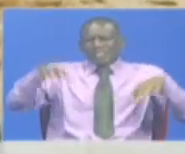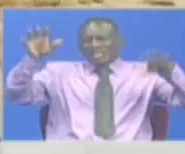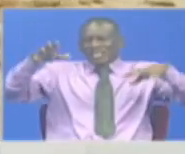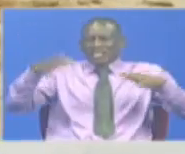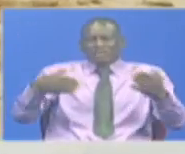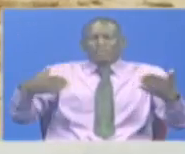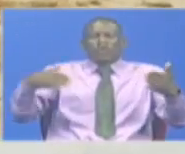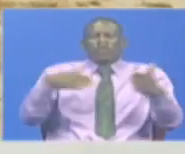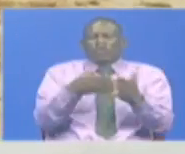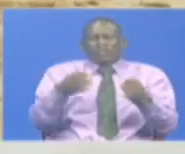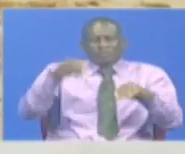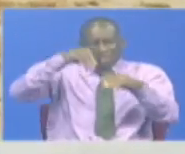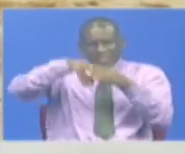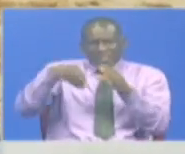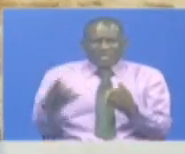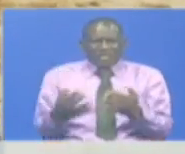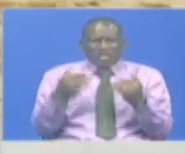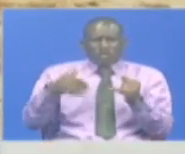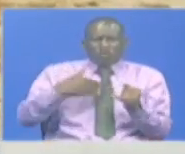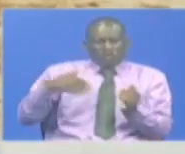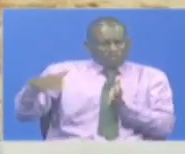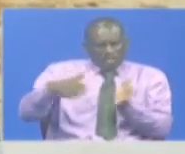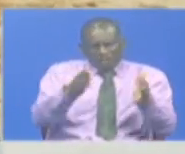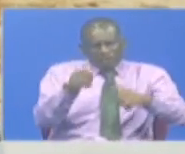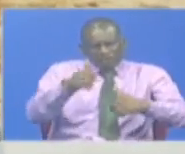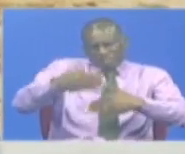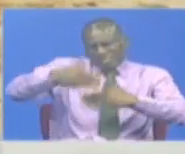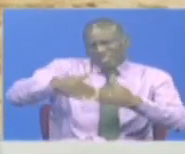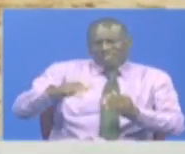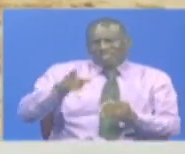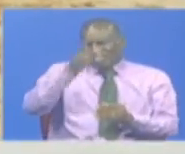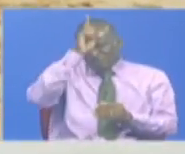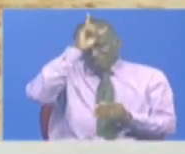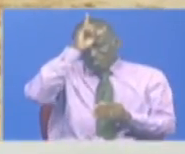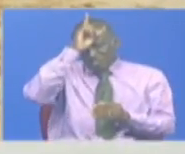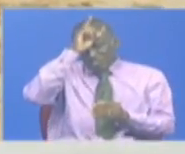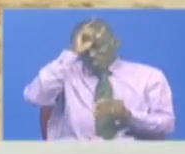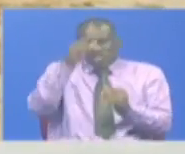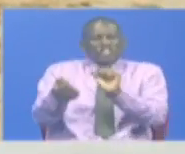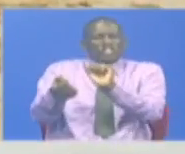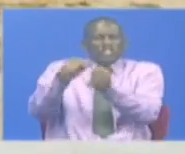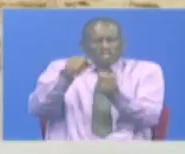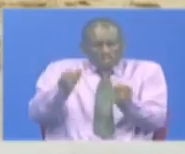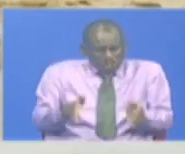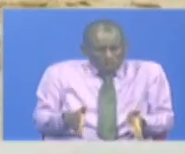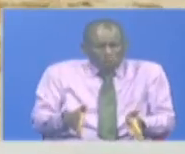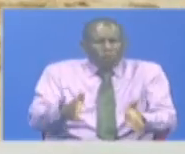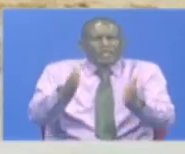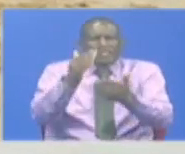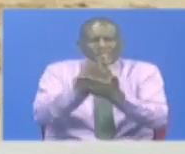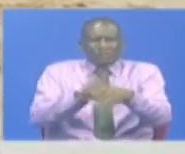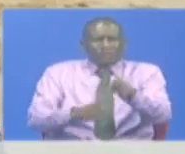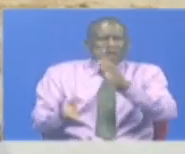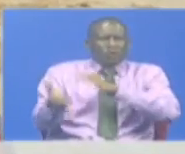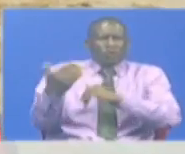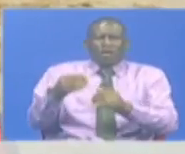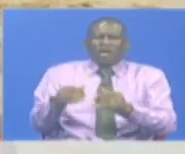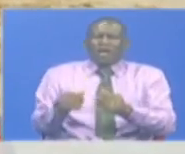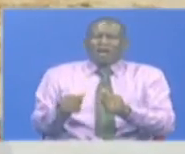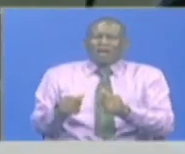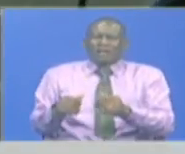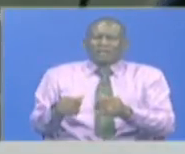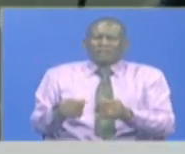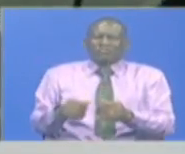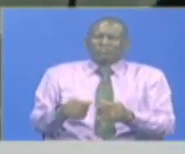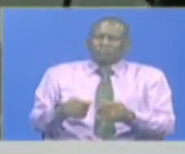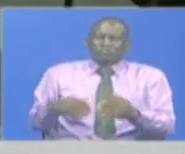Apparently, there's a river which passes near the village, changed its course some time back and cut off the